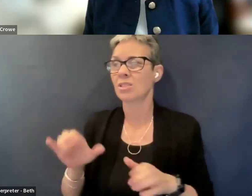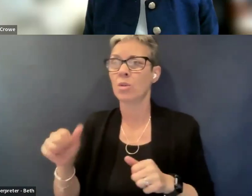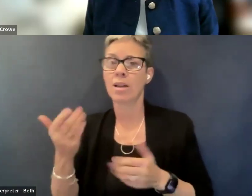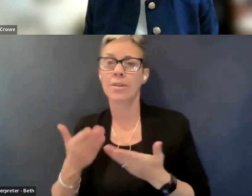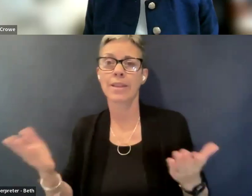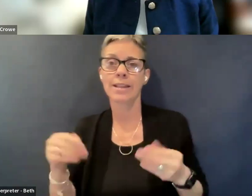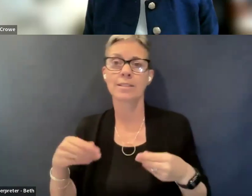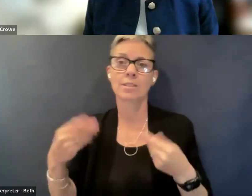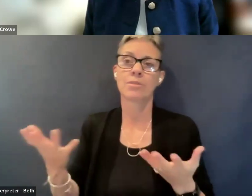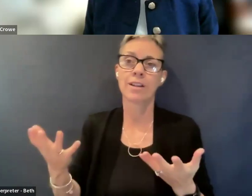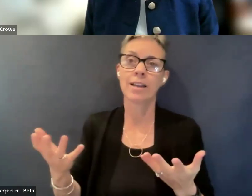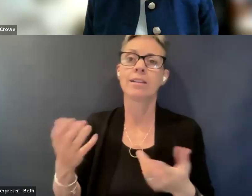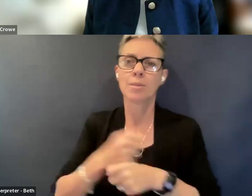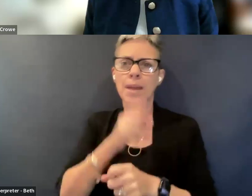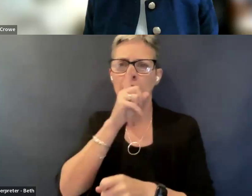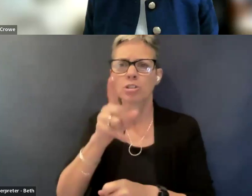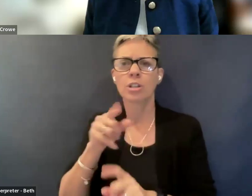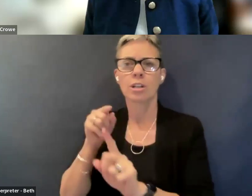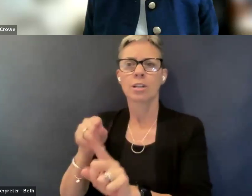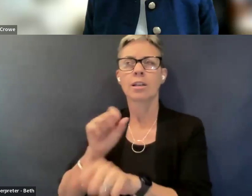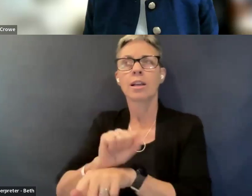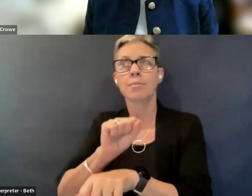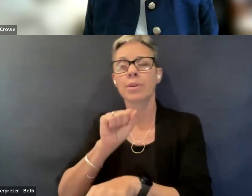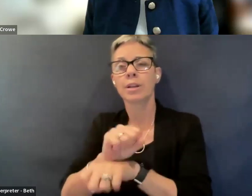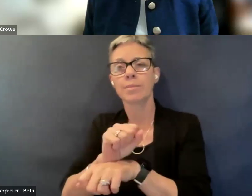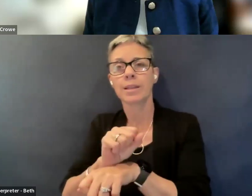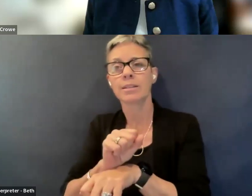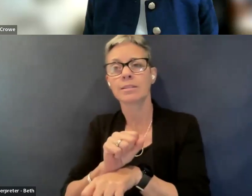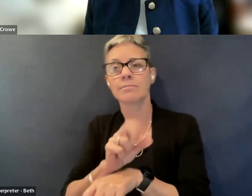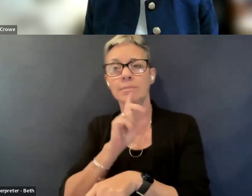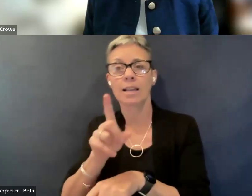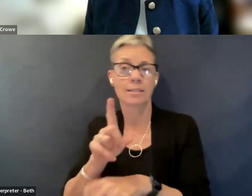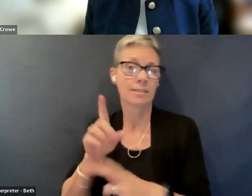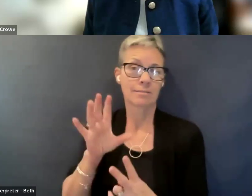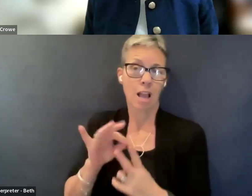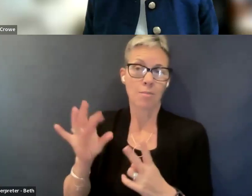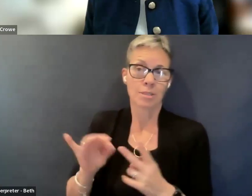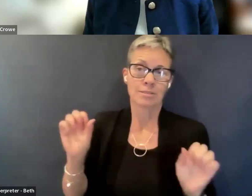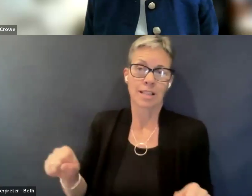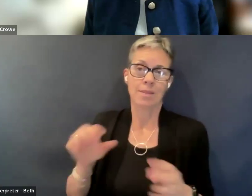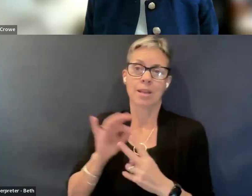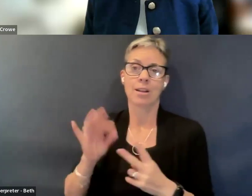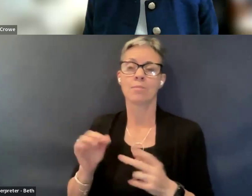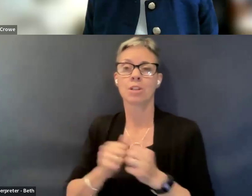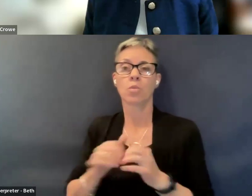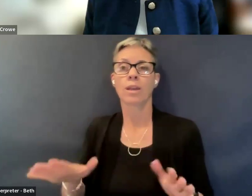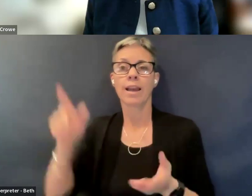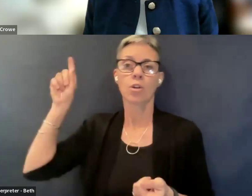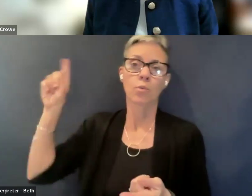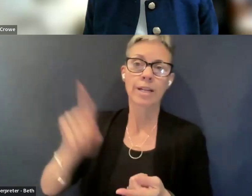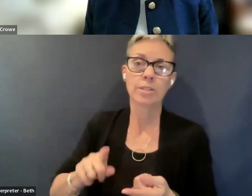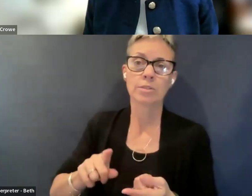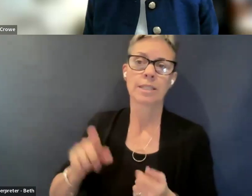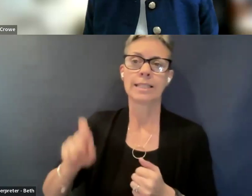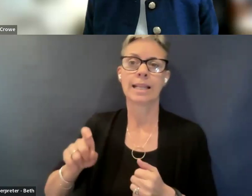provide, assure that employment is an option and without reducing needed